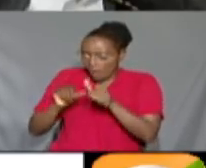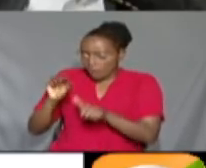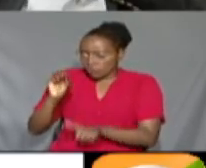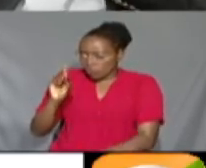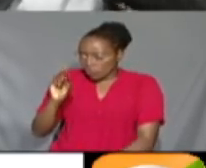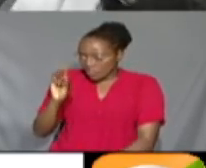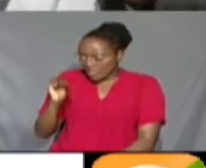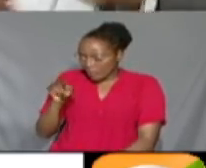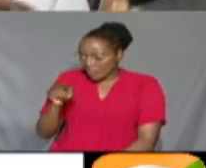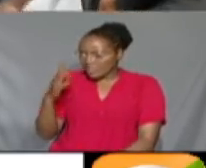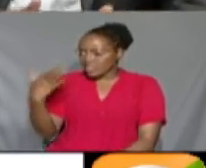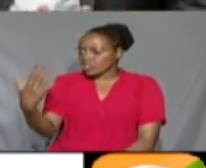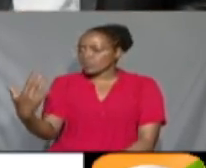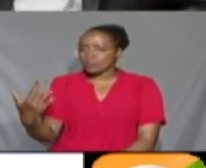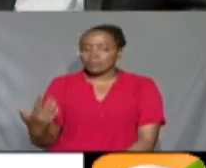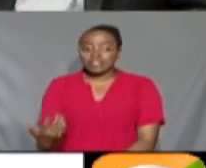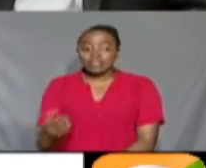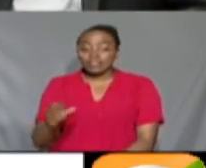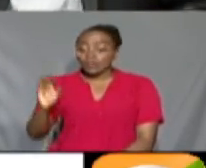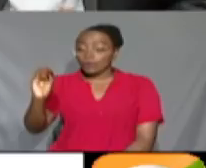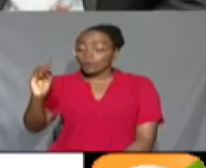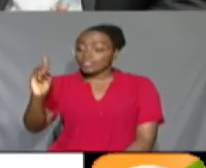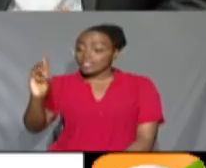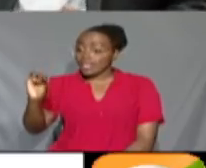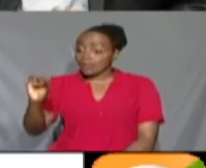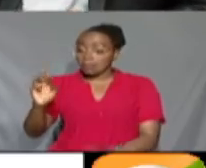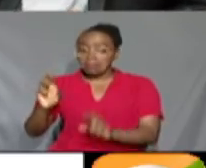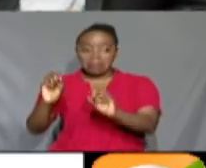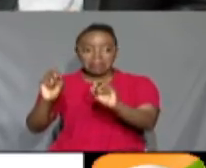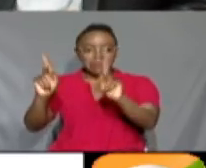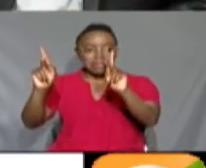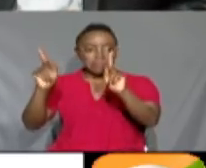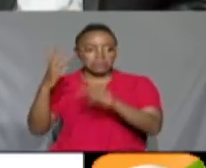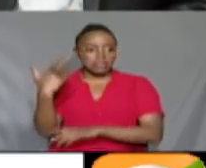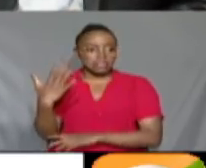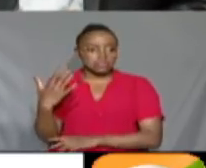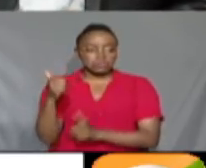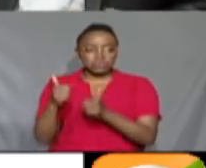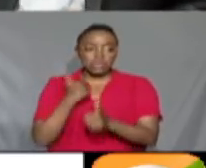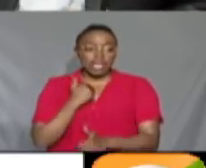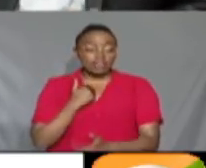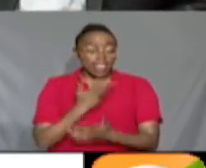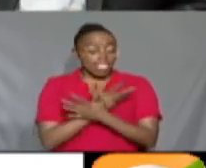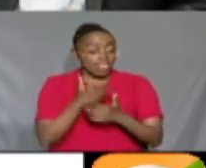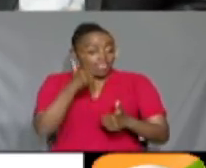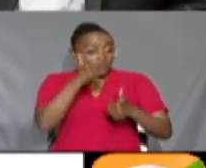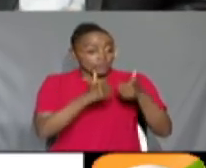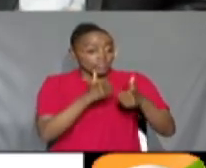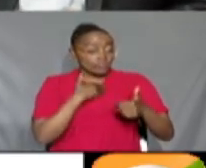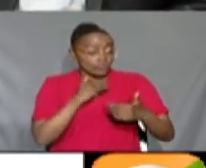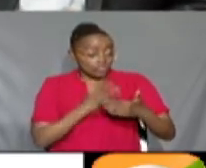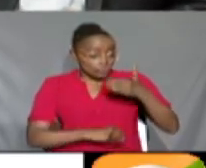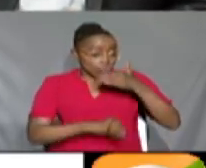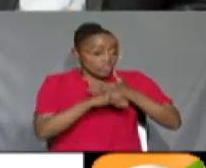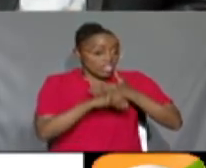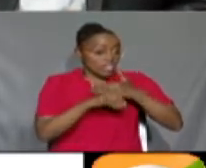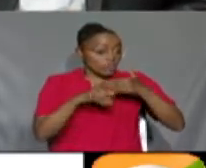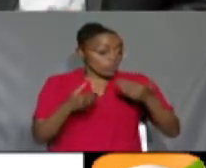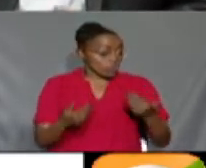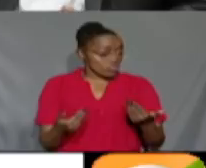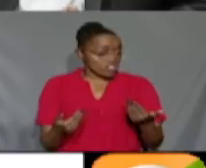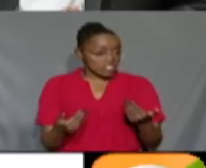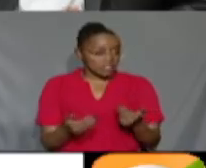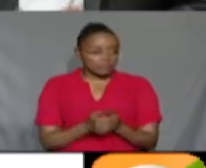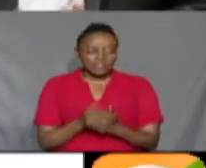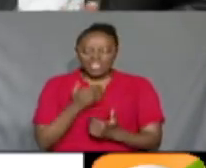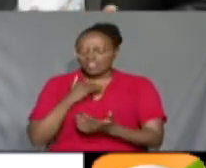far? No, ODM is okay with the document that we have so far. Anything that you'd like changed or amended? No,